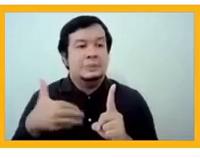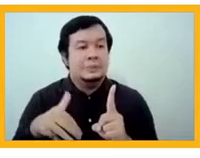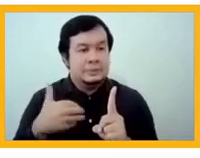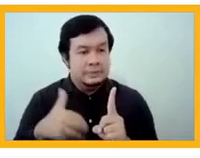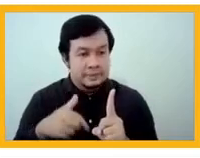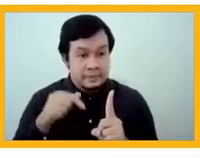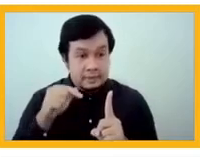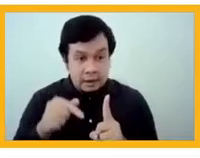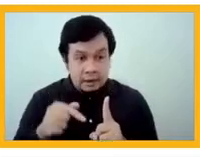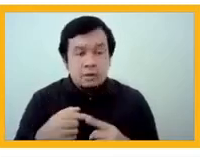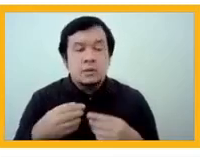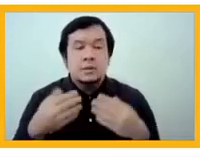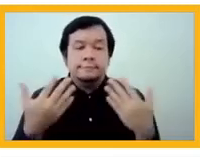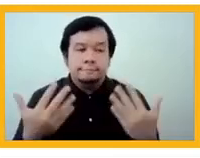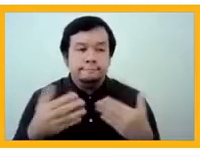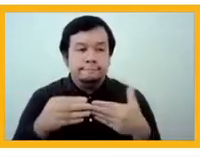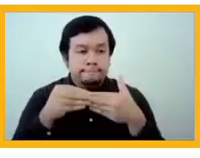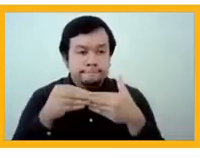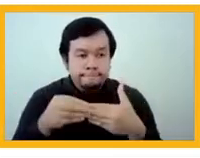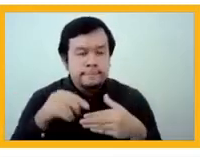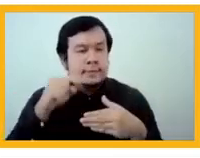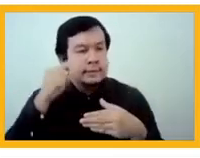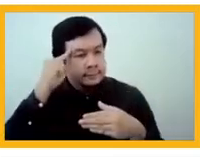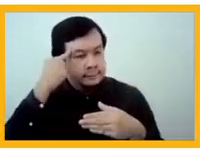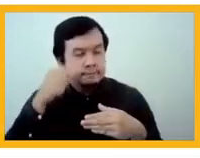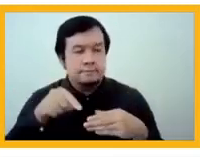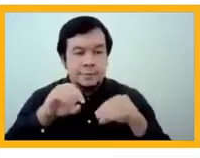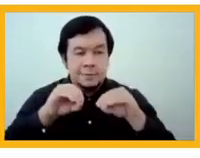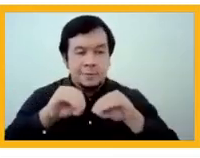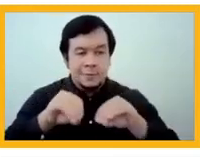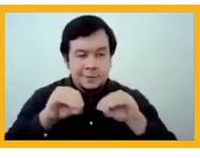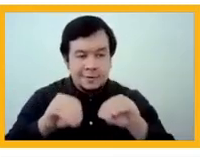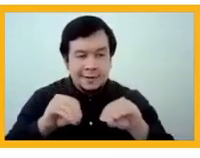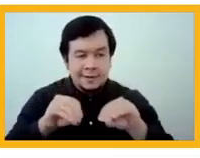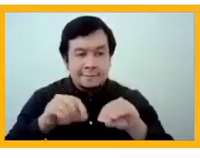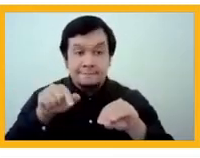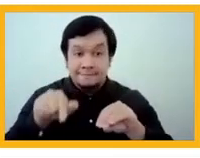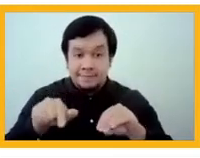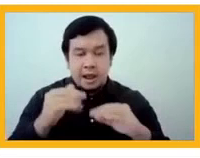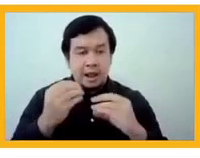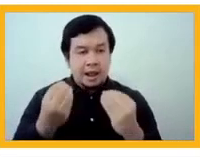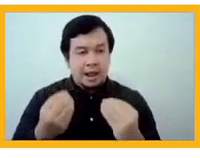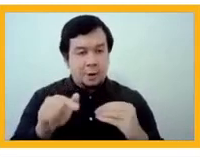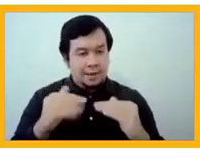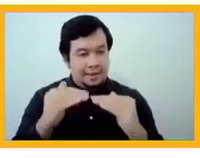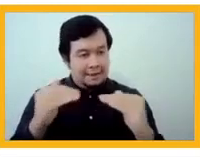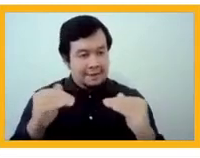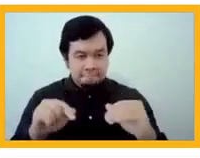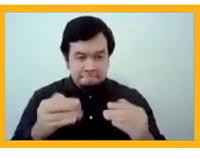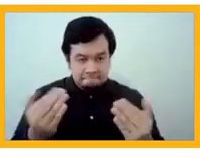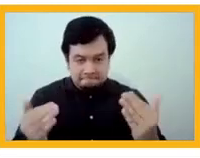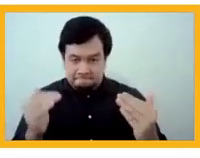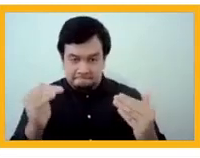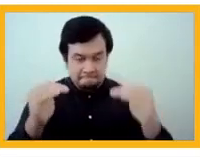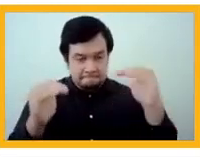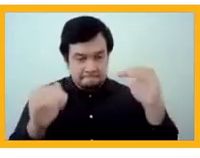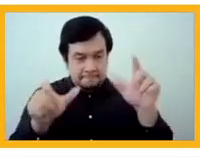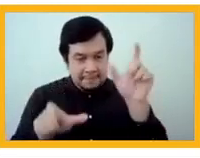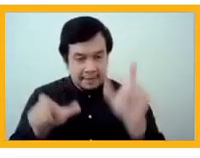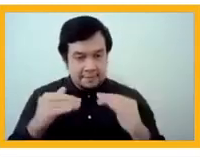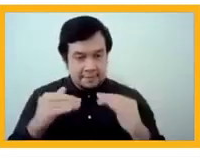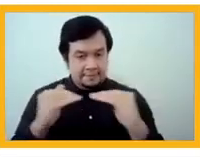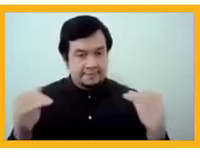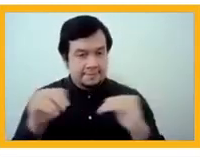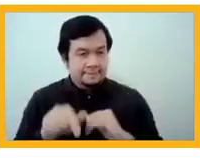where exactly the students were. Okay. And I'll show you a picture of that afterwards. But what you see is that the core result is we get, you know,